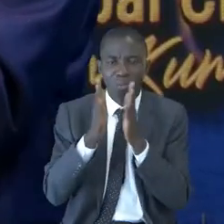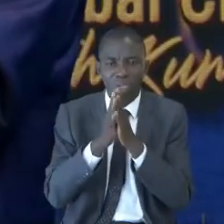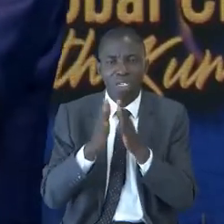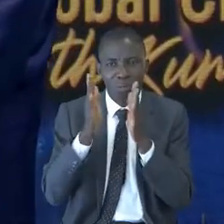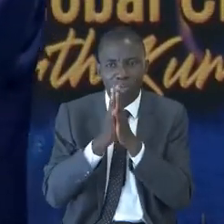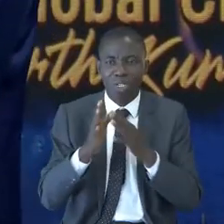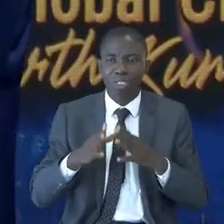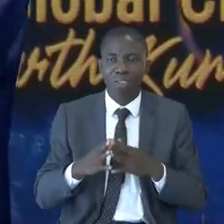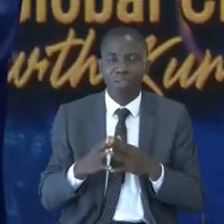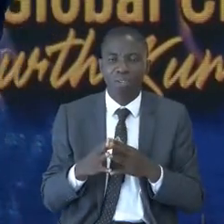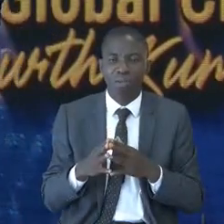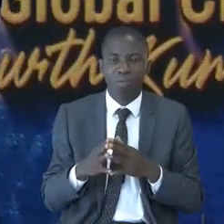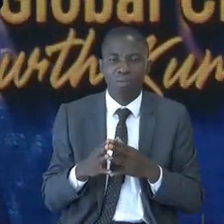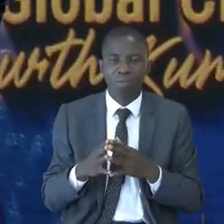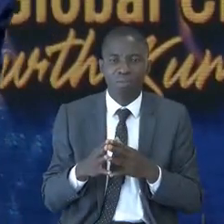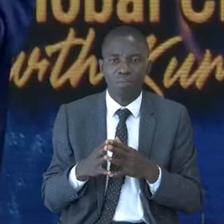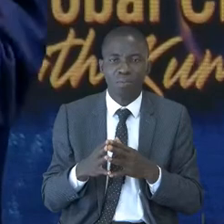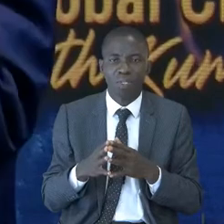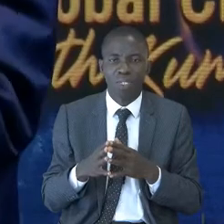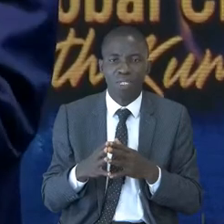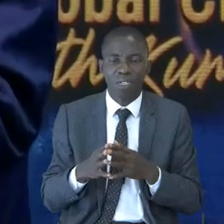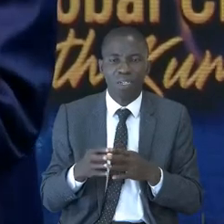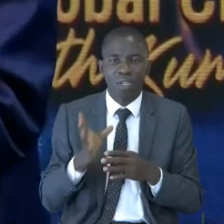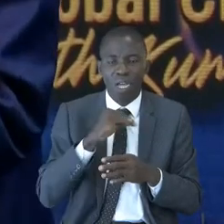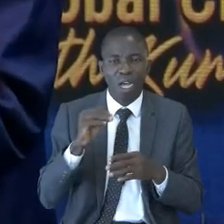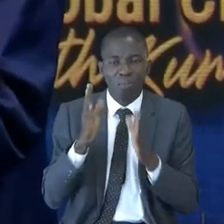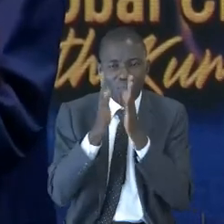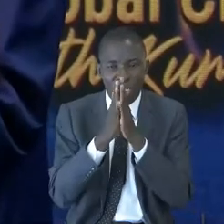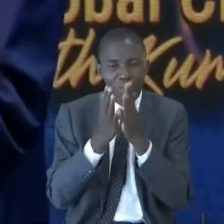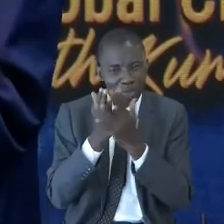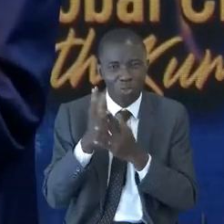let's do that very quickly and thoroughly too.